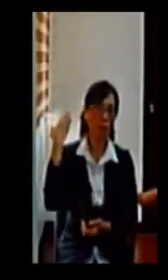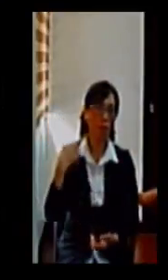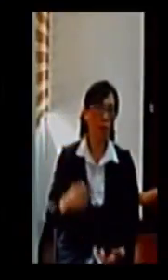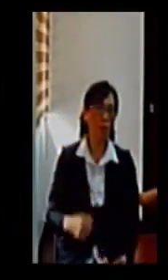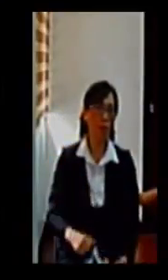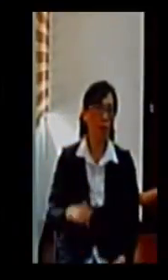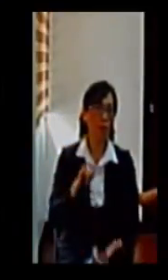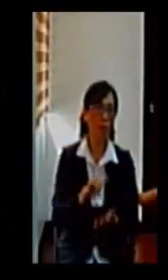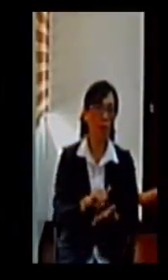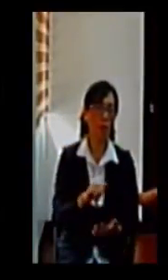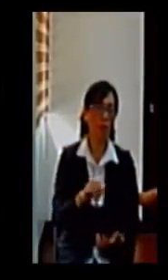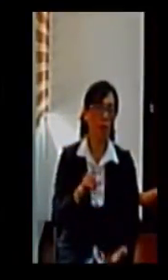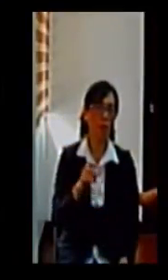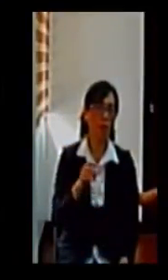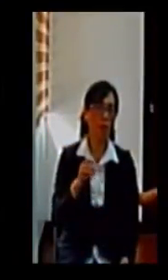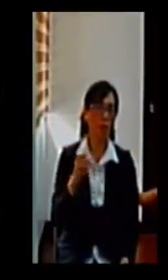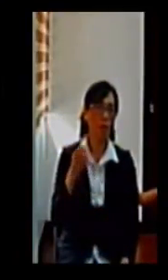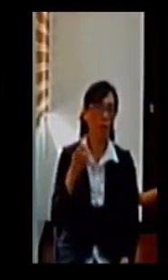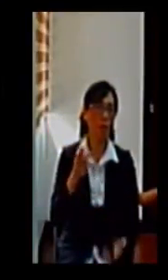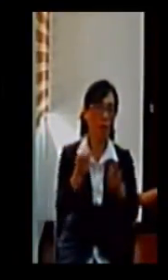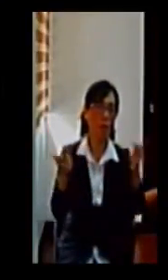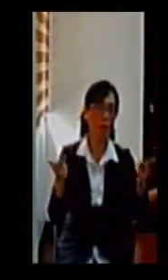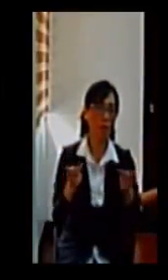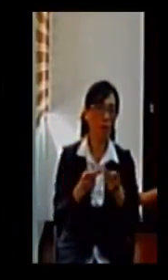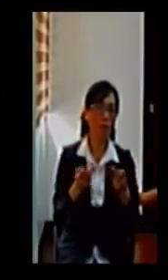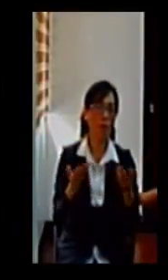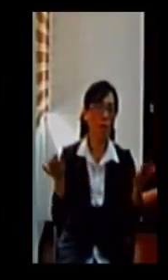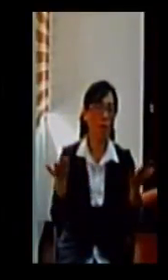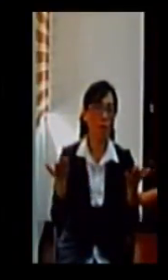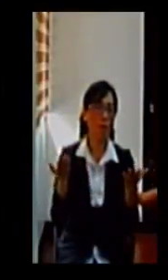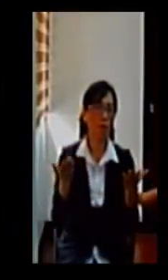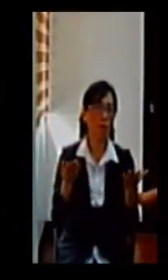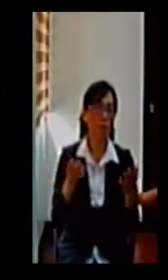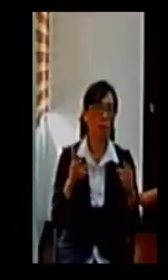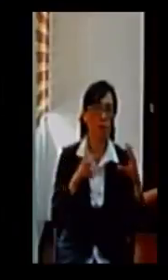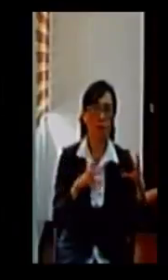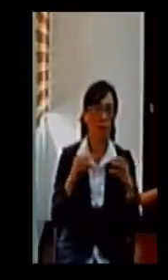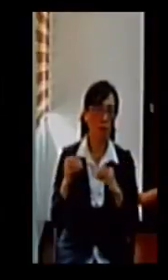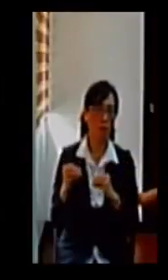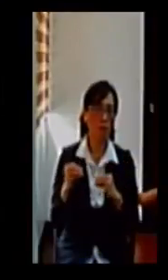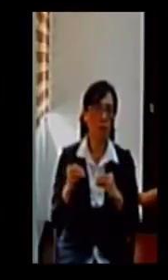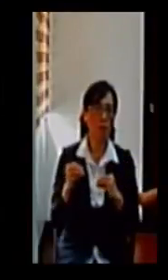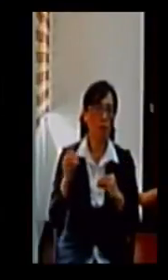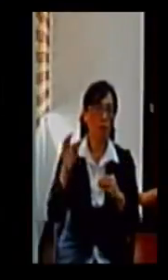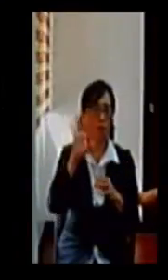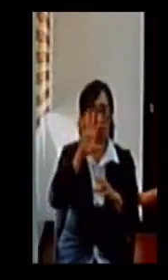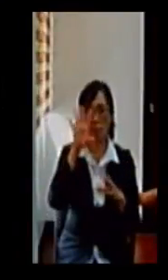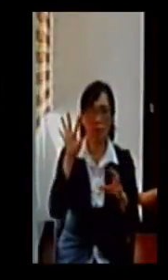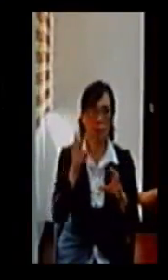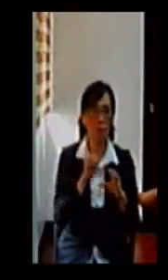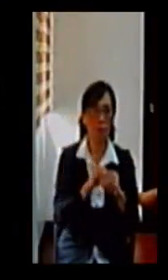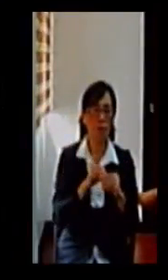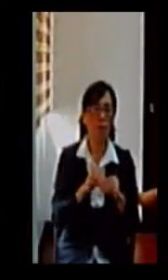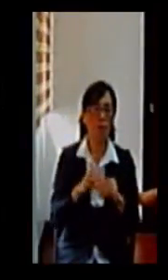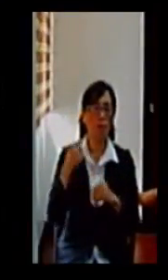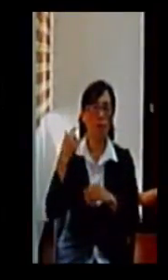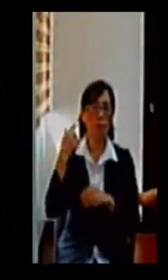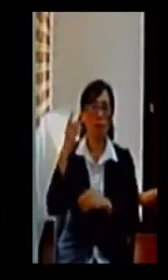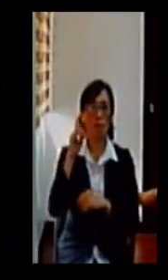was. And places where we were, you know, doing the surveys almost a decade ago,